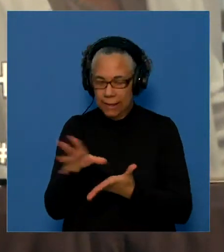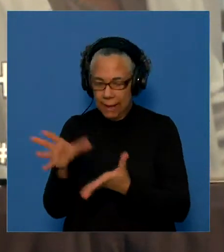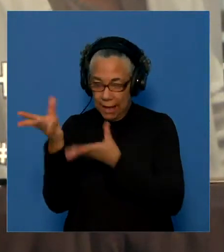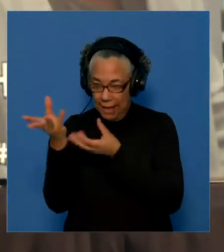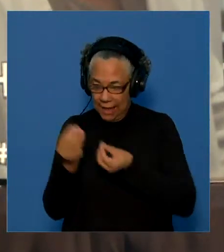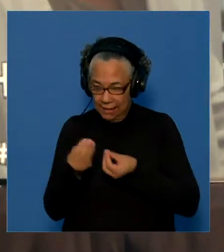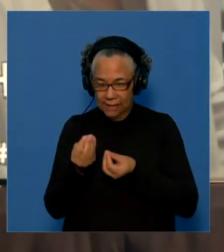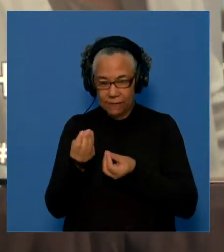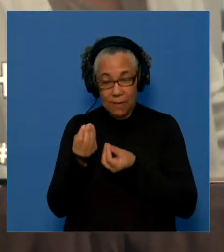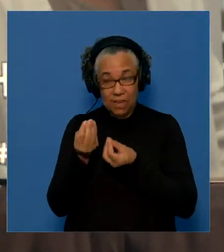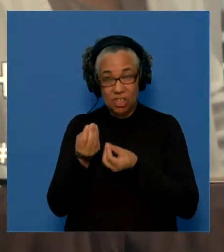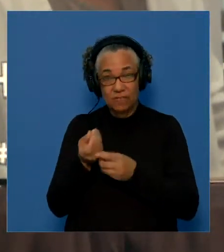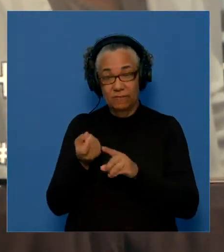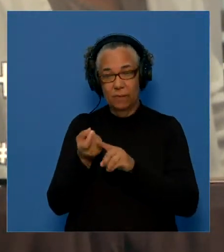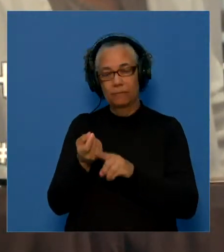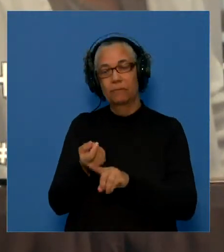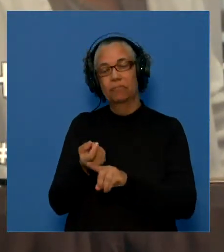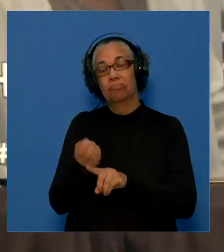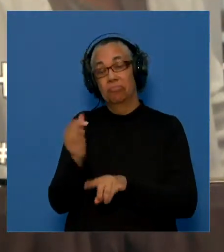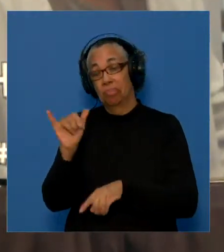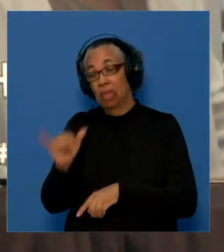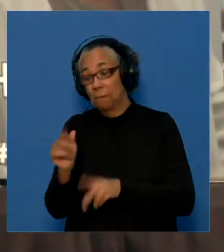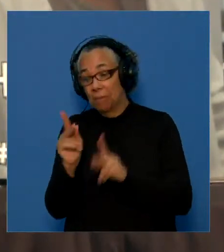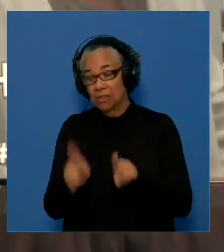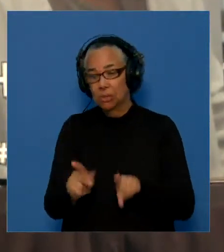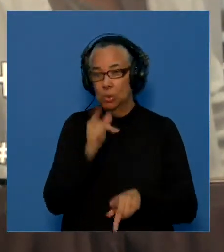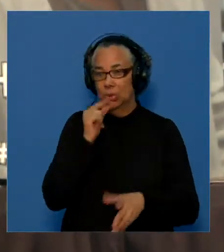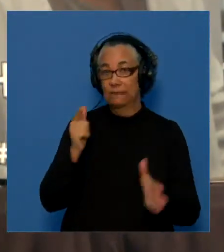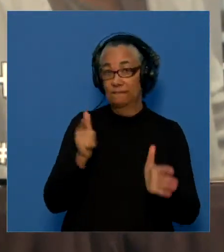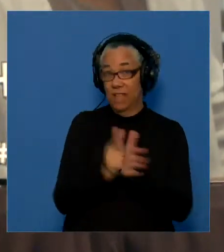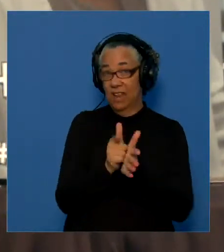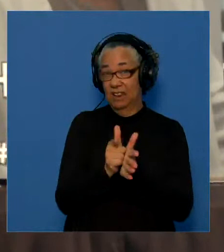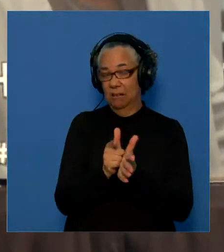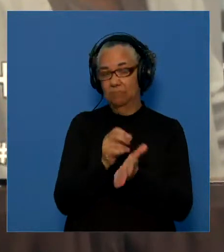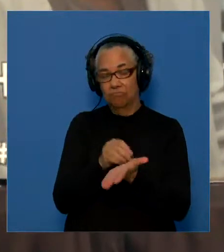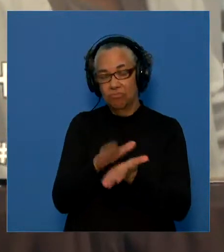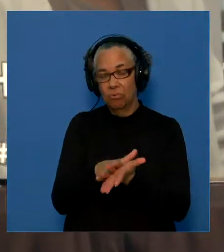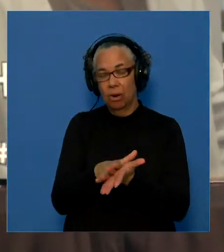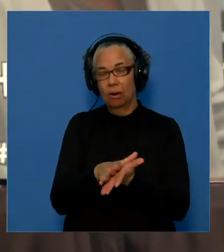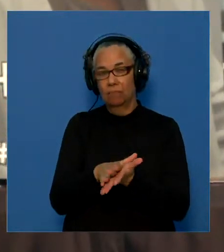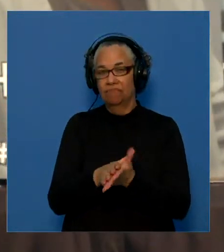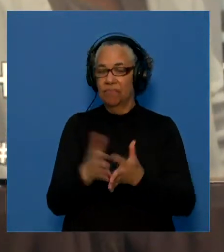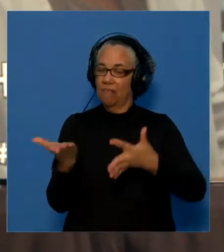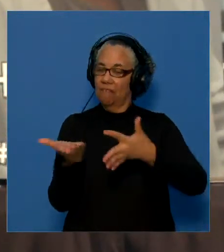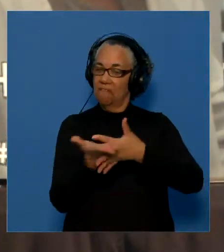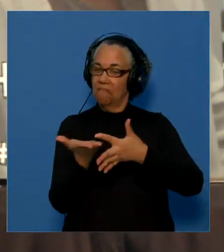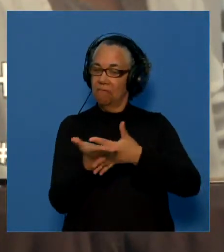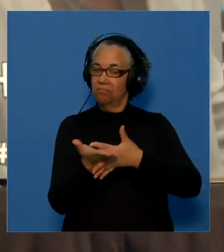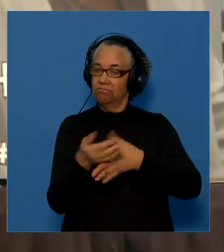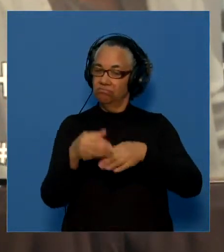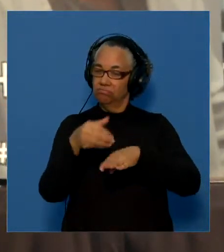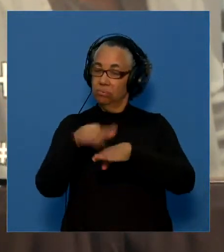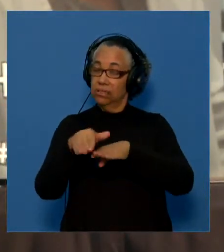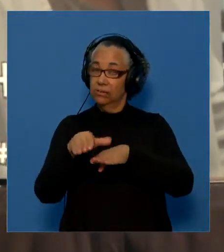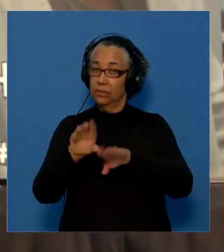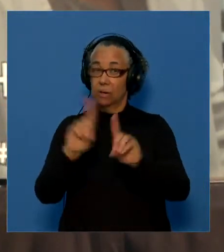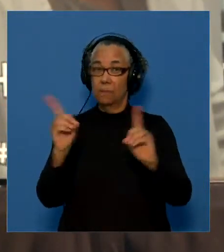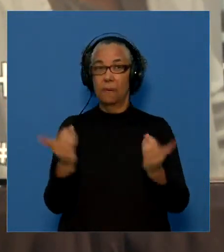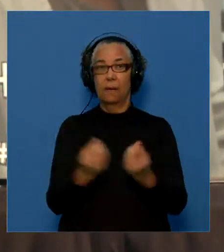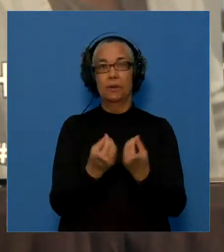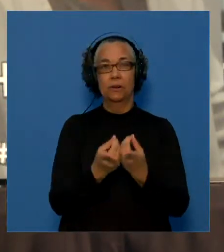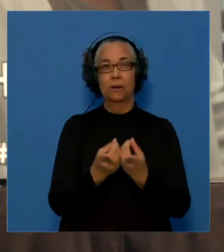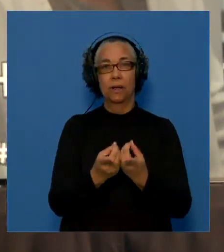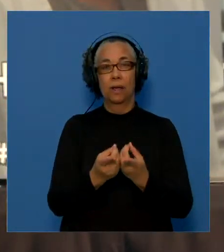or details of the person or persons in violation. A file is then compiled and sent to the Department of